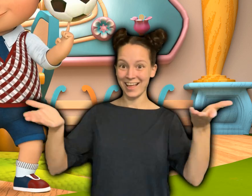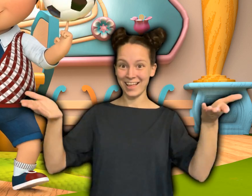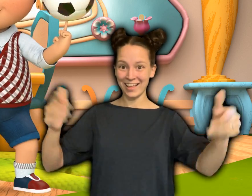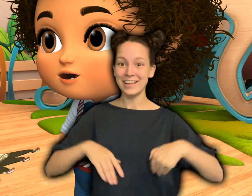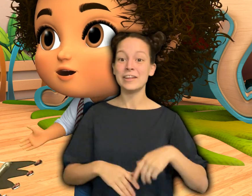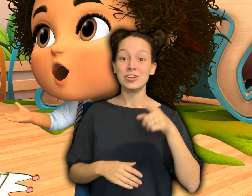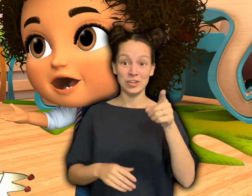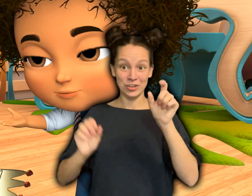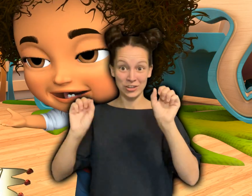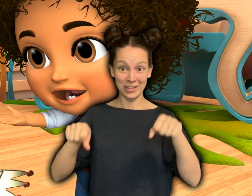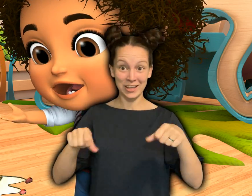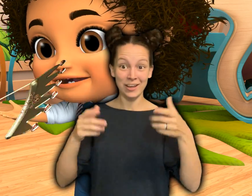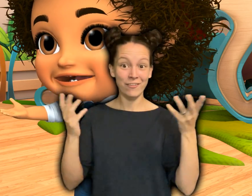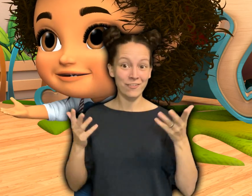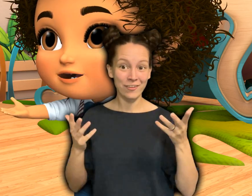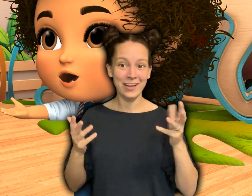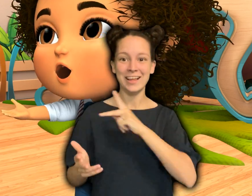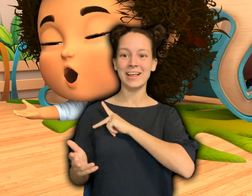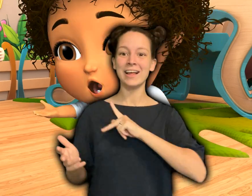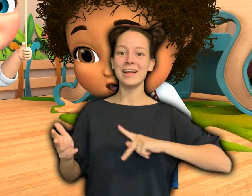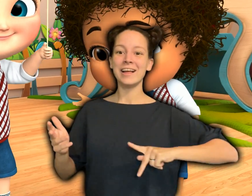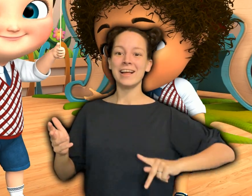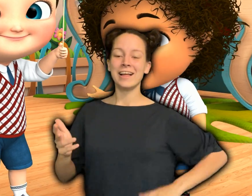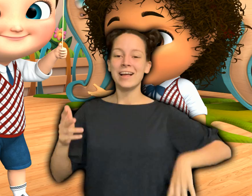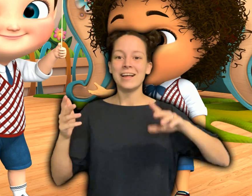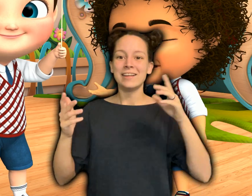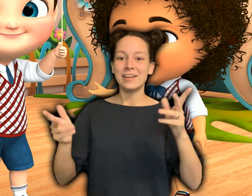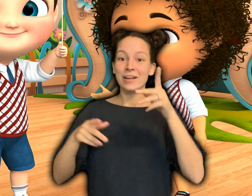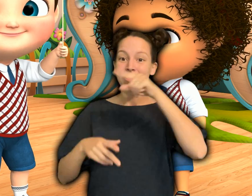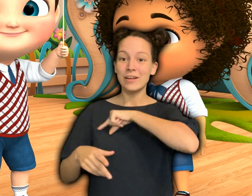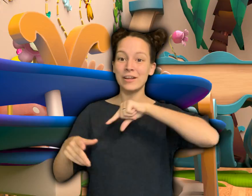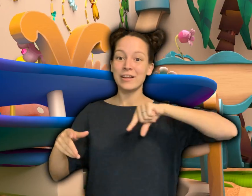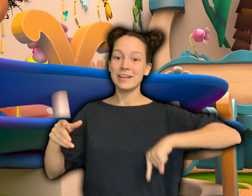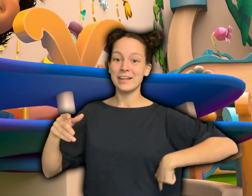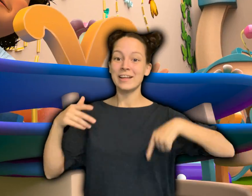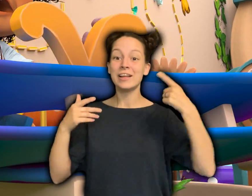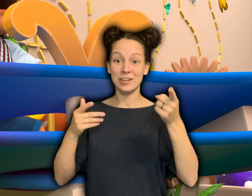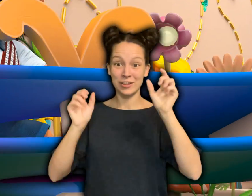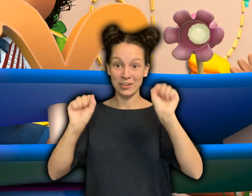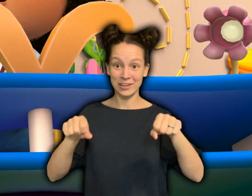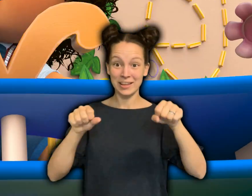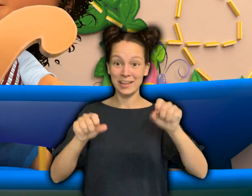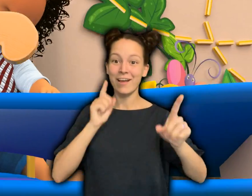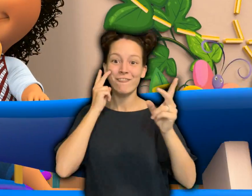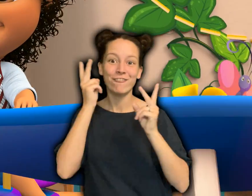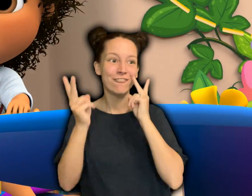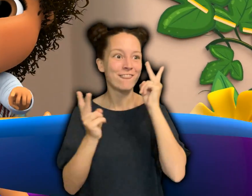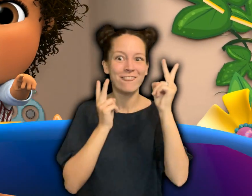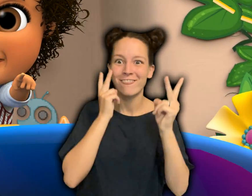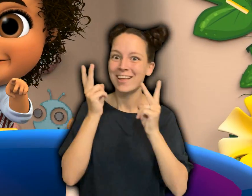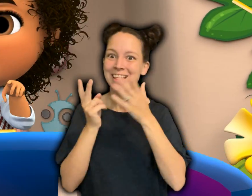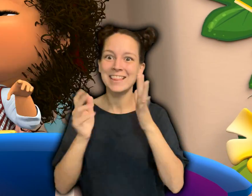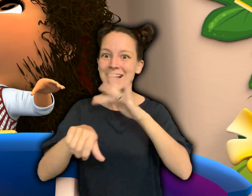be You can be a king or a queen You can go places you've